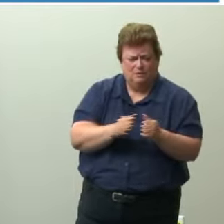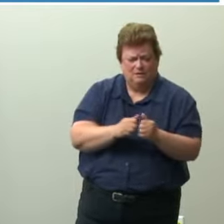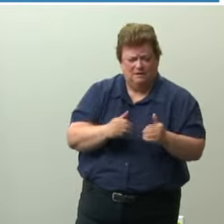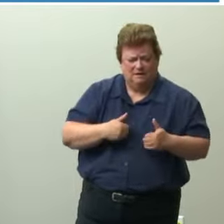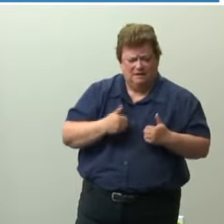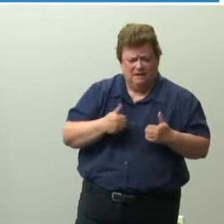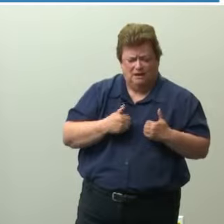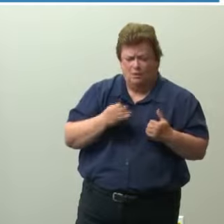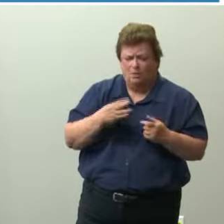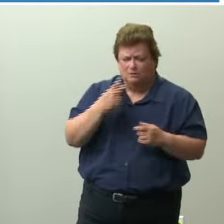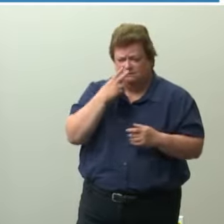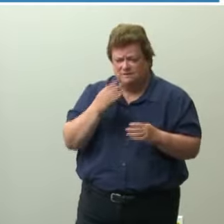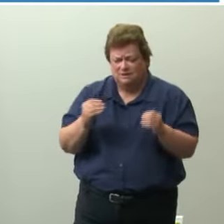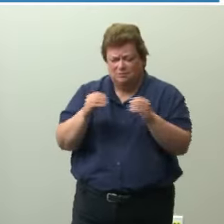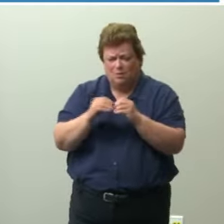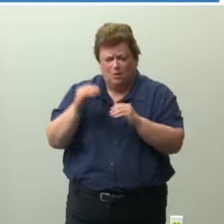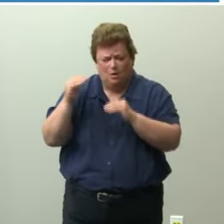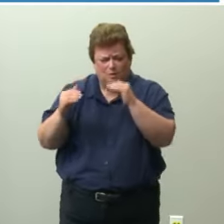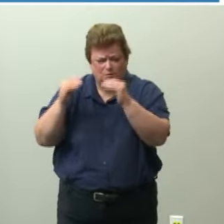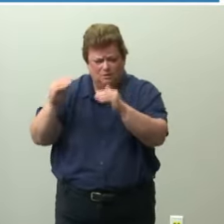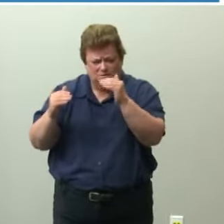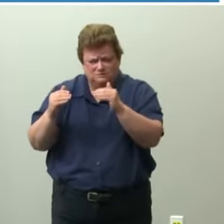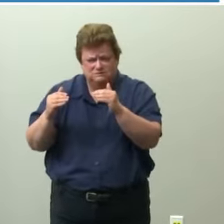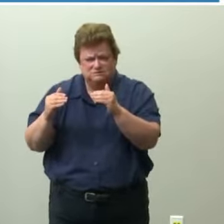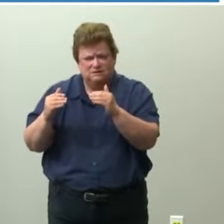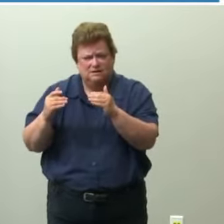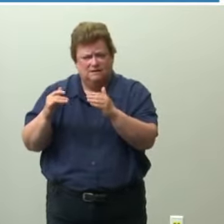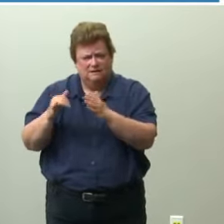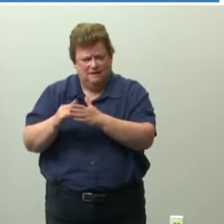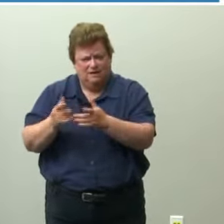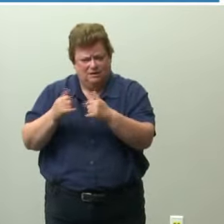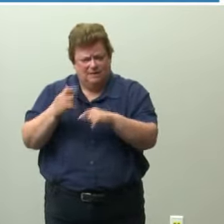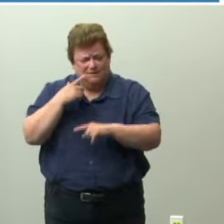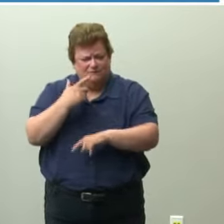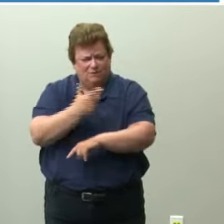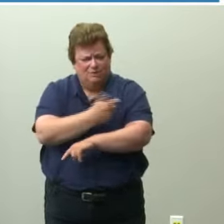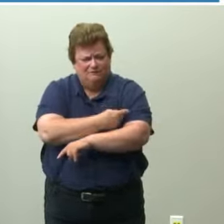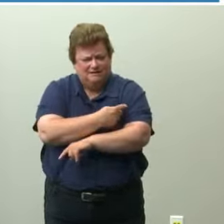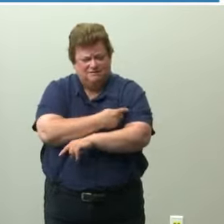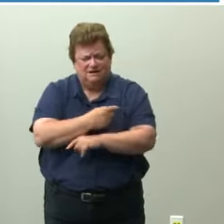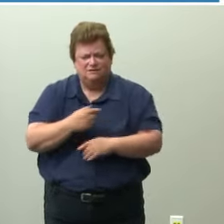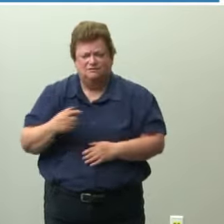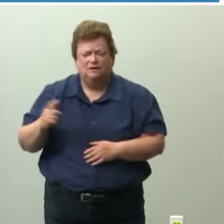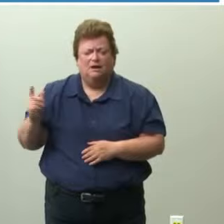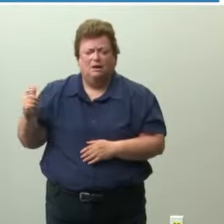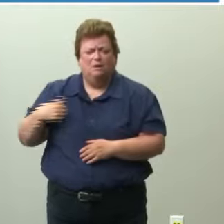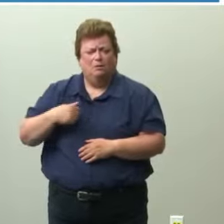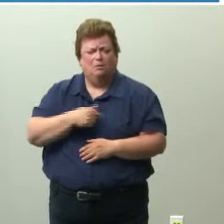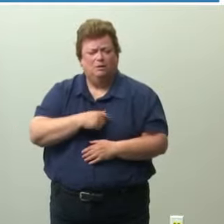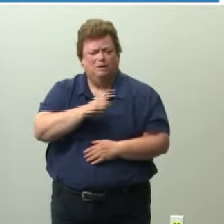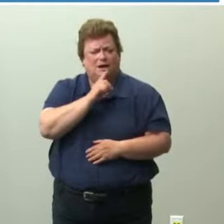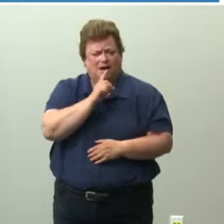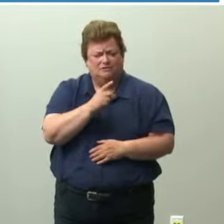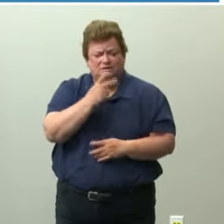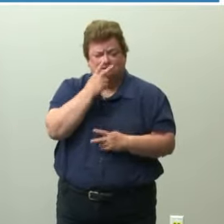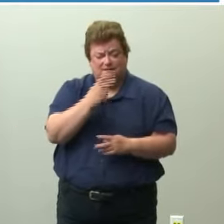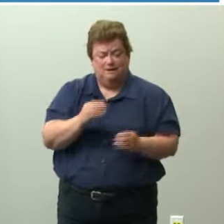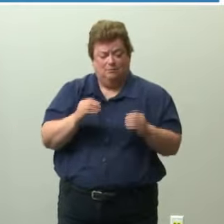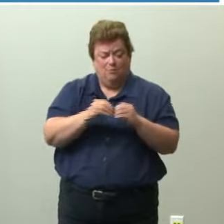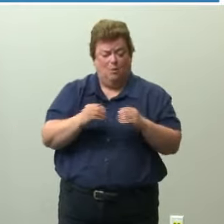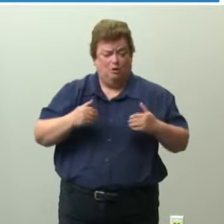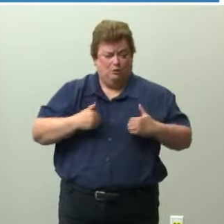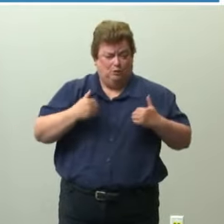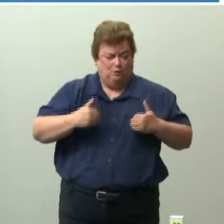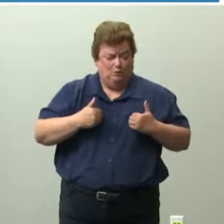more adults who maybe were hesitant before coming back in? We're actually seeing more youth and